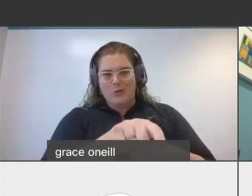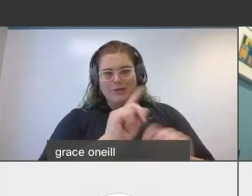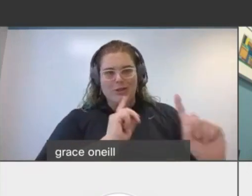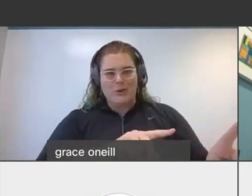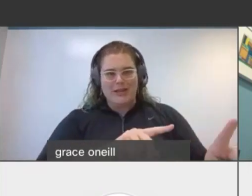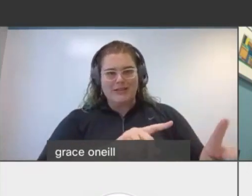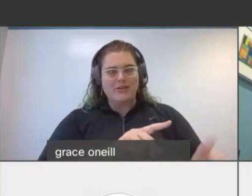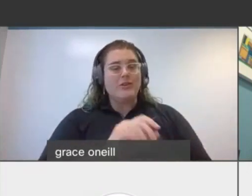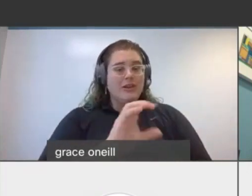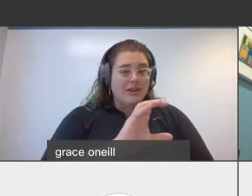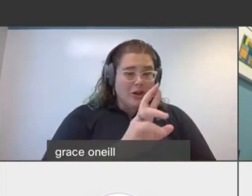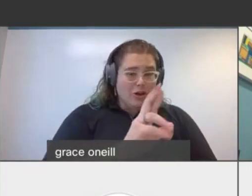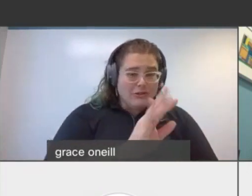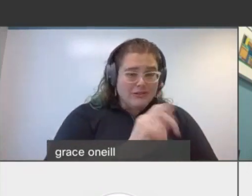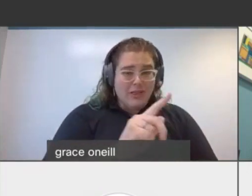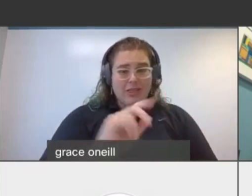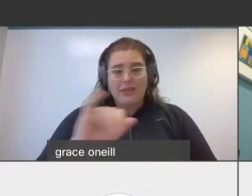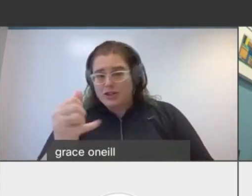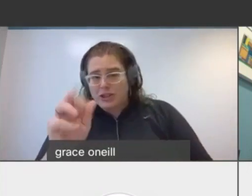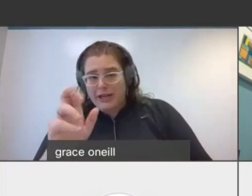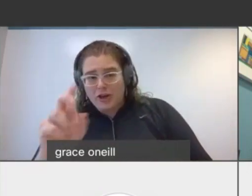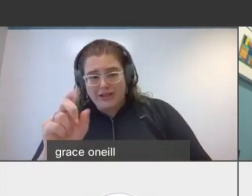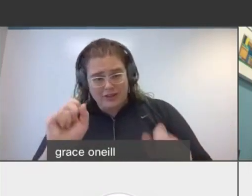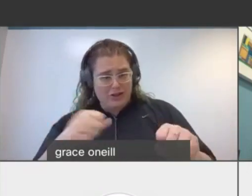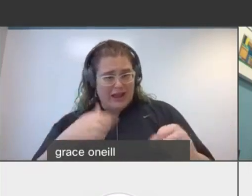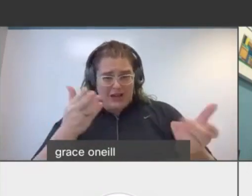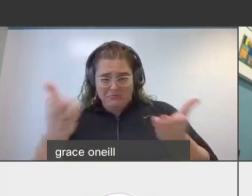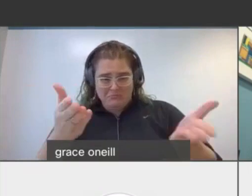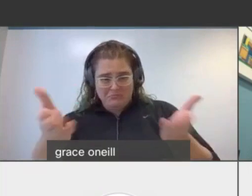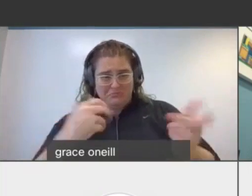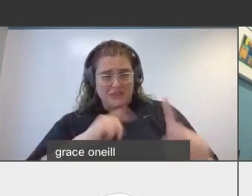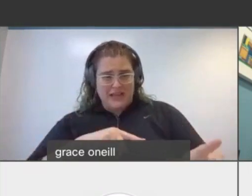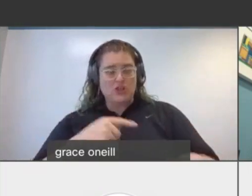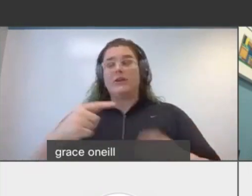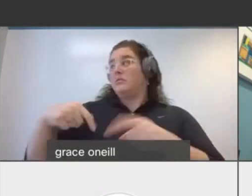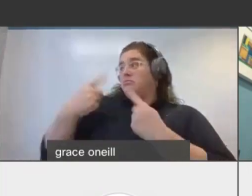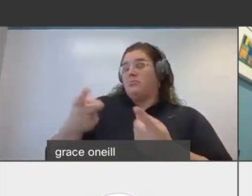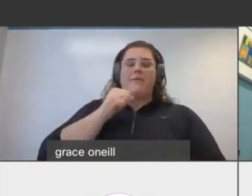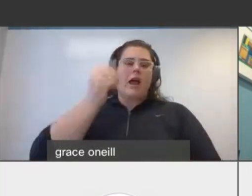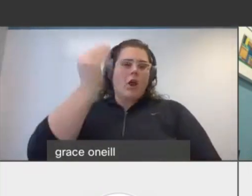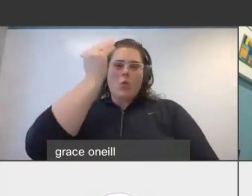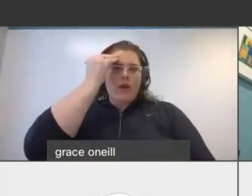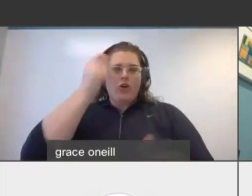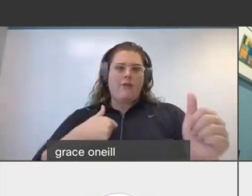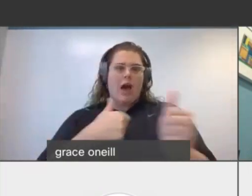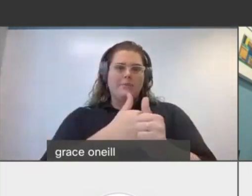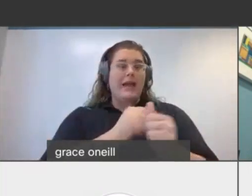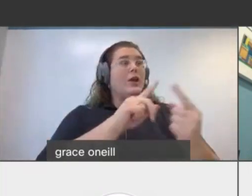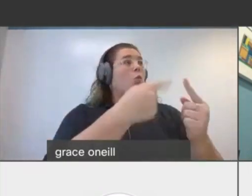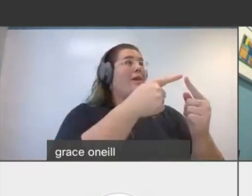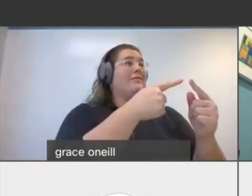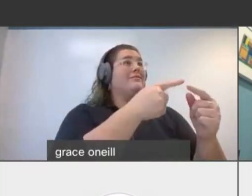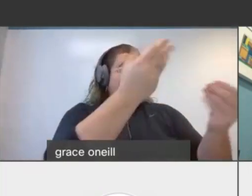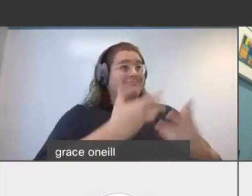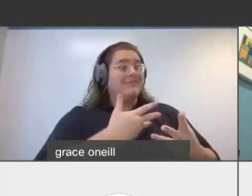to Crystal or Jared to respond to this. I'm not aware of an update. I mean, as soon as there is one, we'll send it out, but I'm not